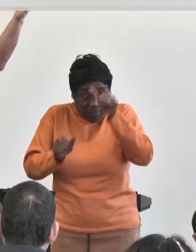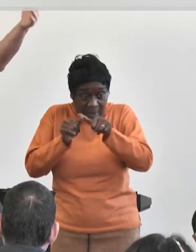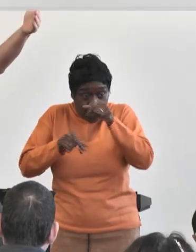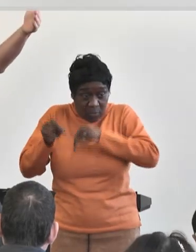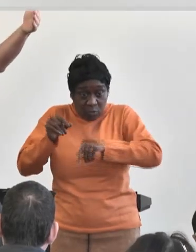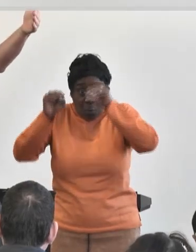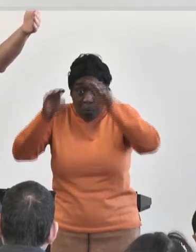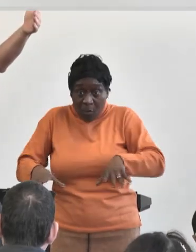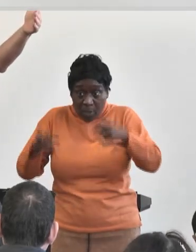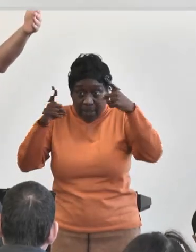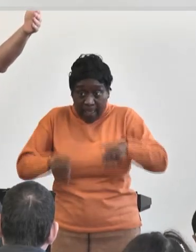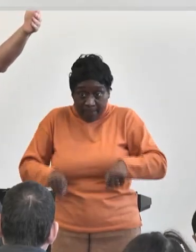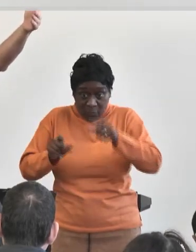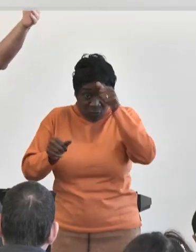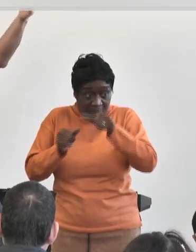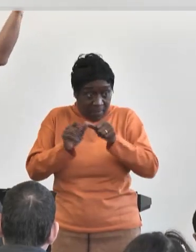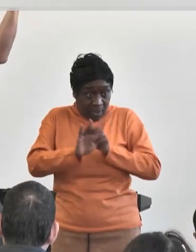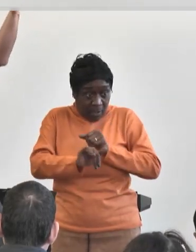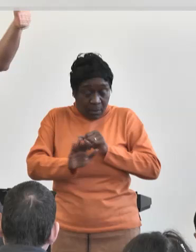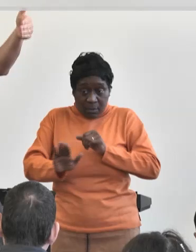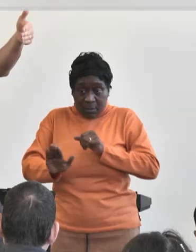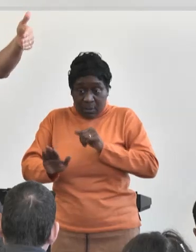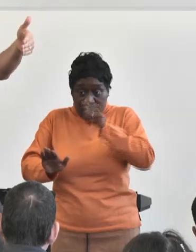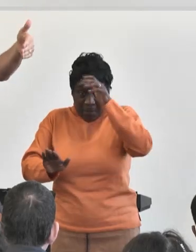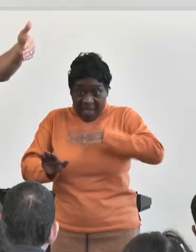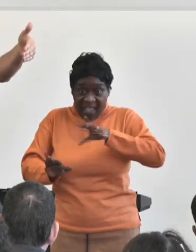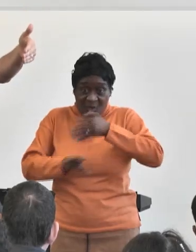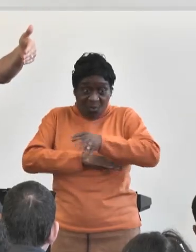The miracle took place. El milagro acaba de tomar lugar. A man over